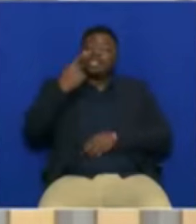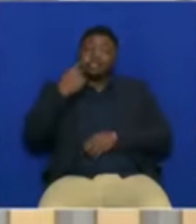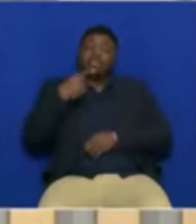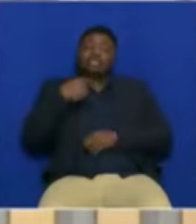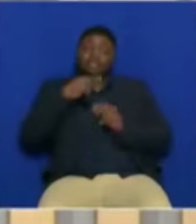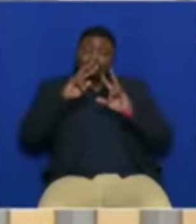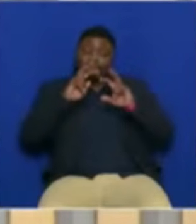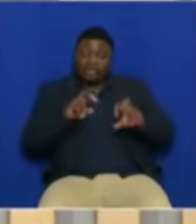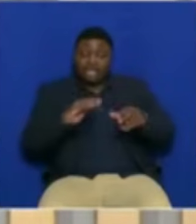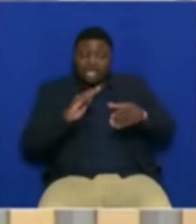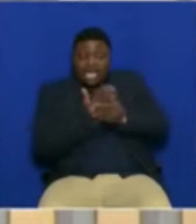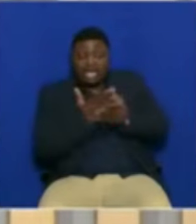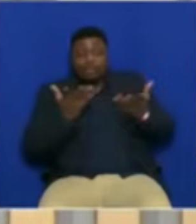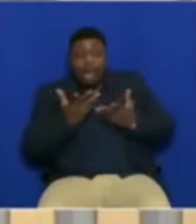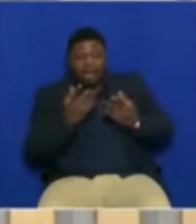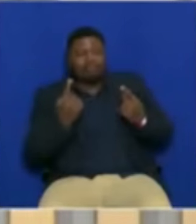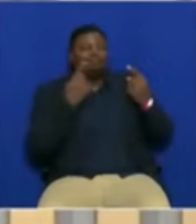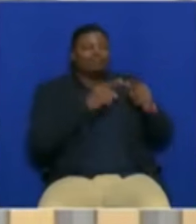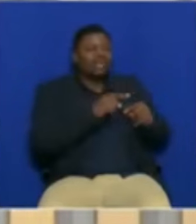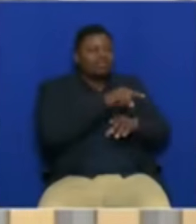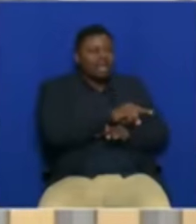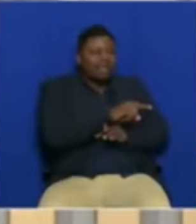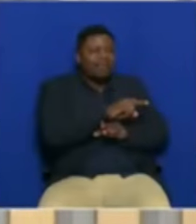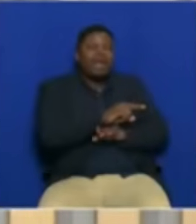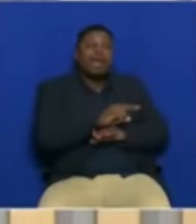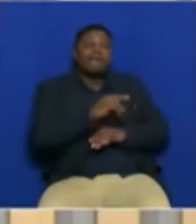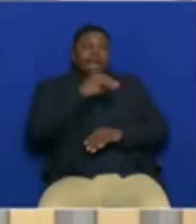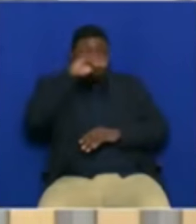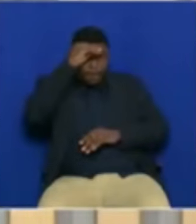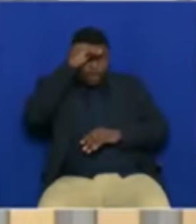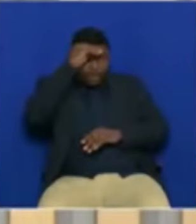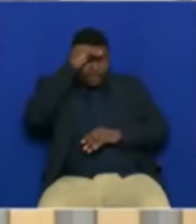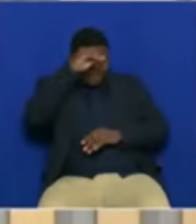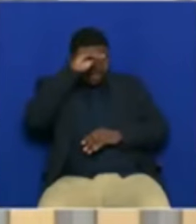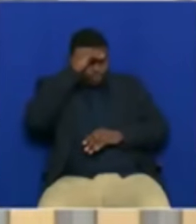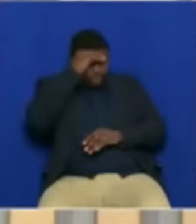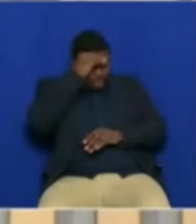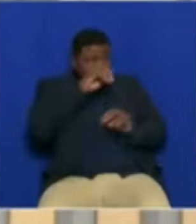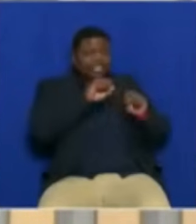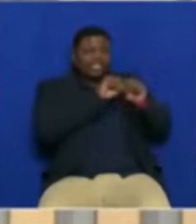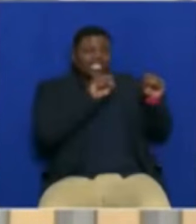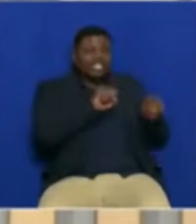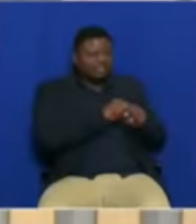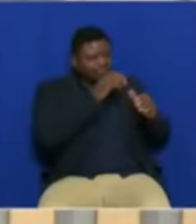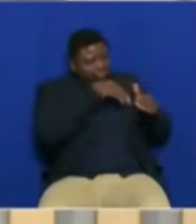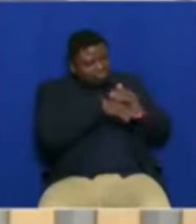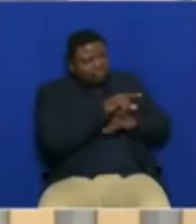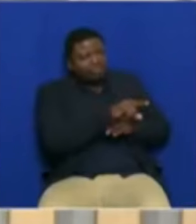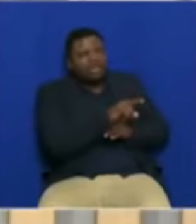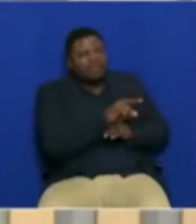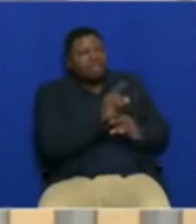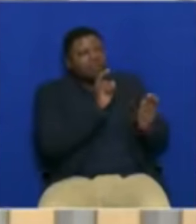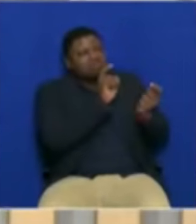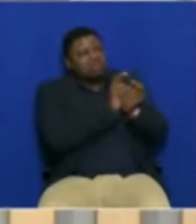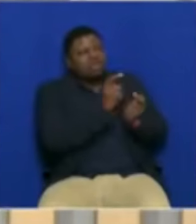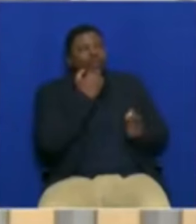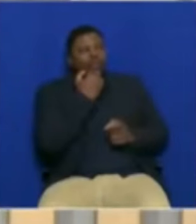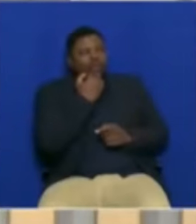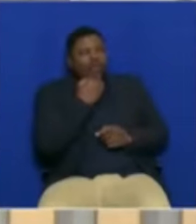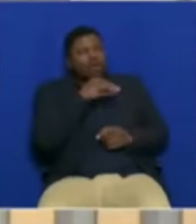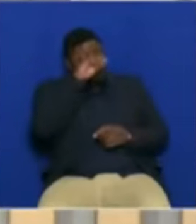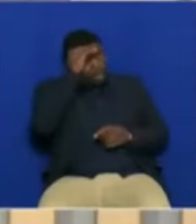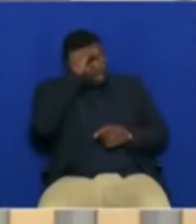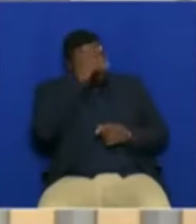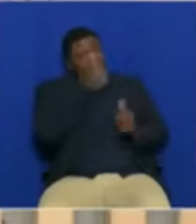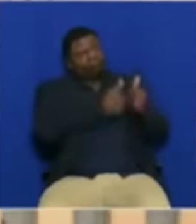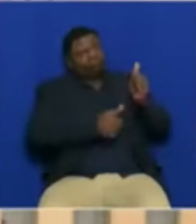what is the status of it. That's what I would do. But I don't know what he did going and how he went about it.